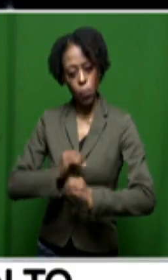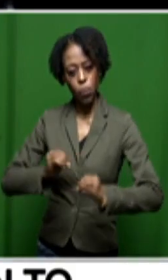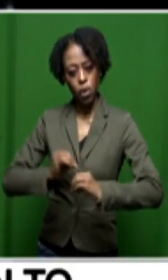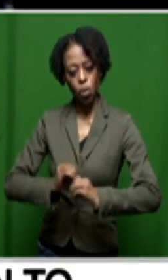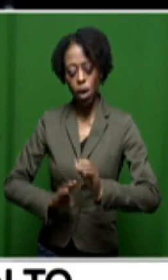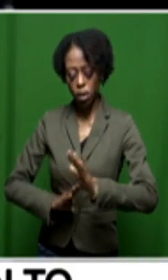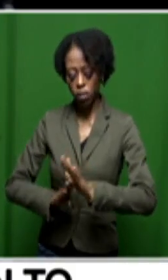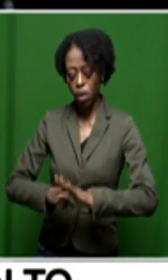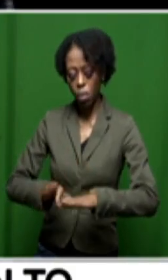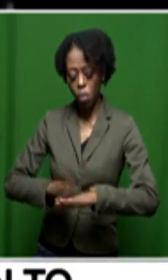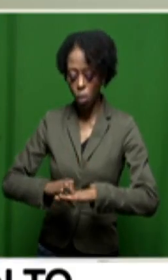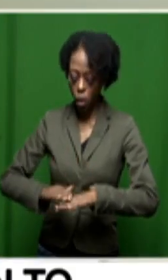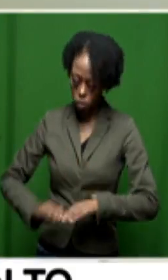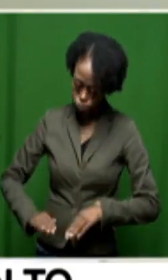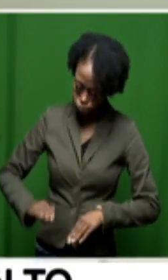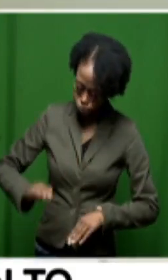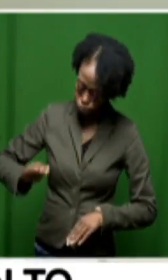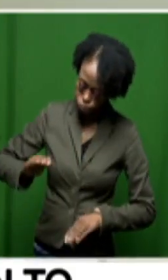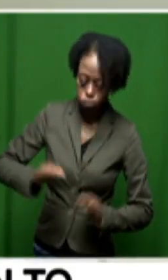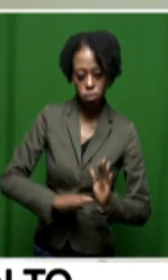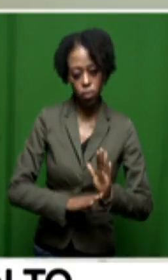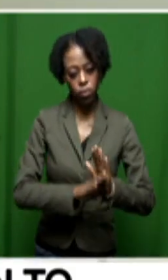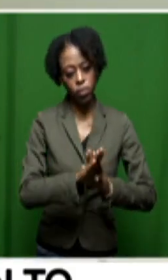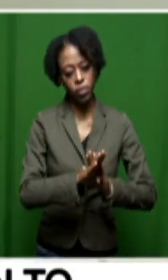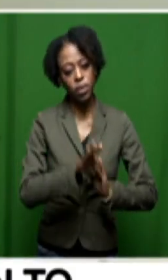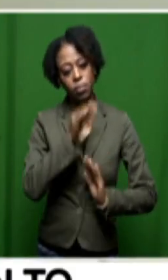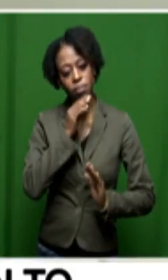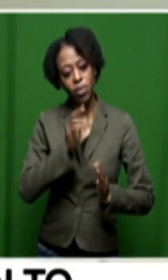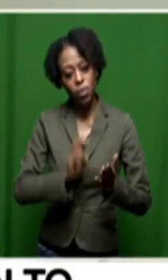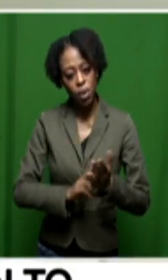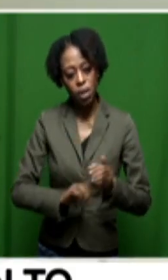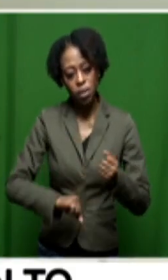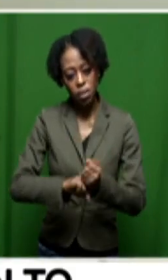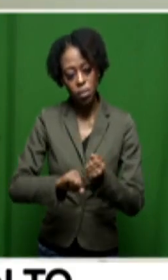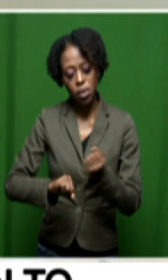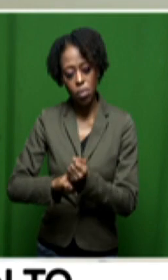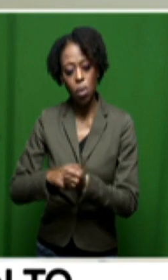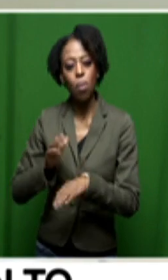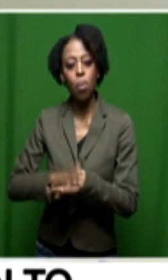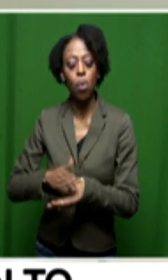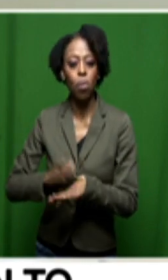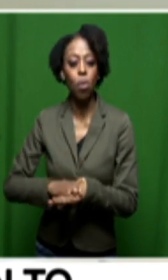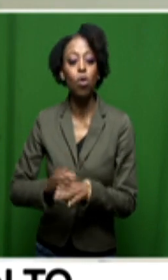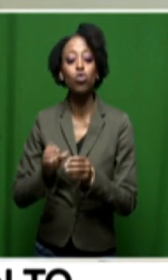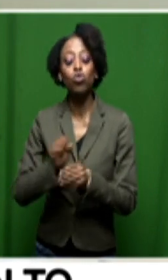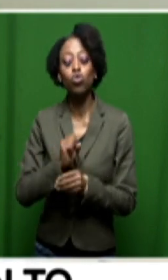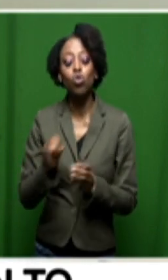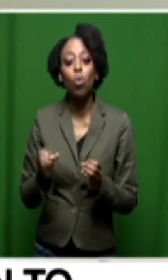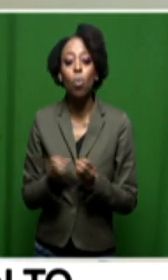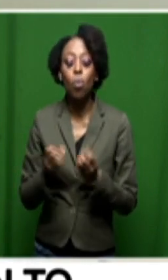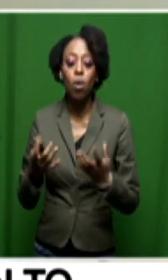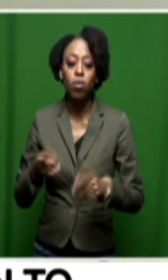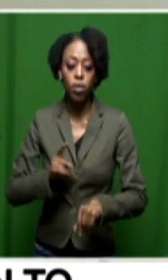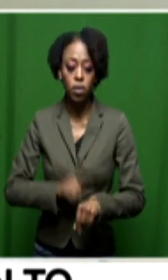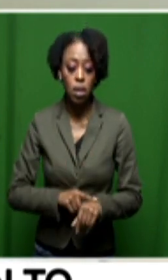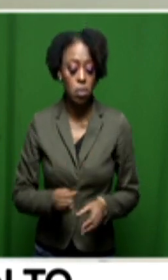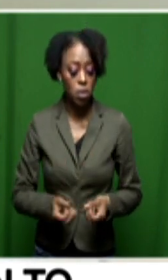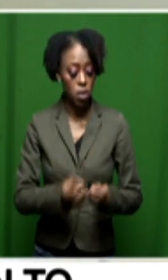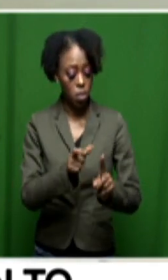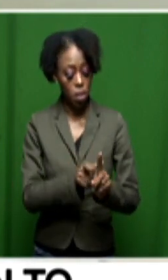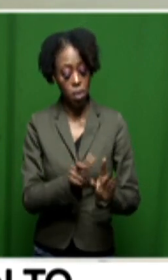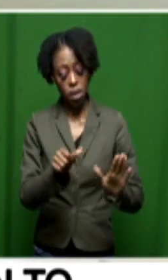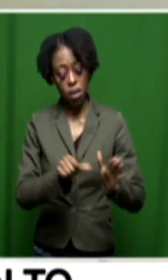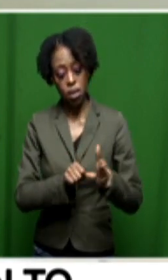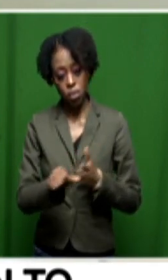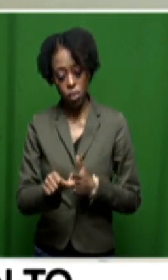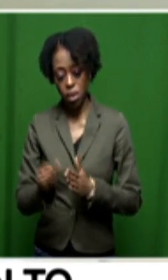he grows older, we find that we require these booster doses. So oftentimes, you'll find that you give someone at